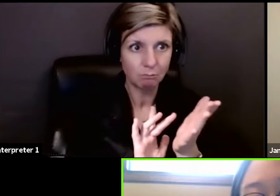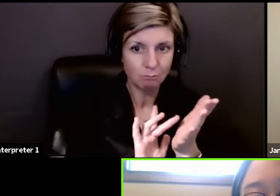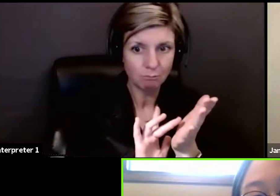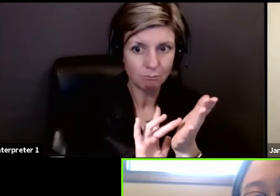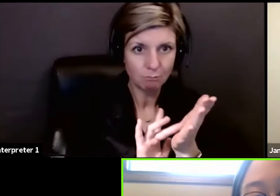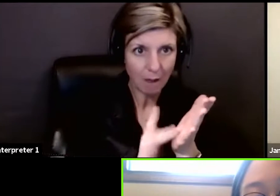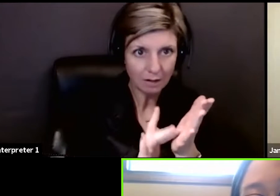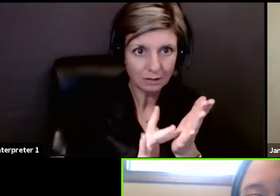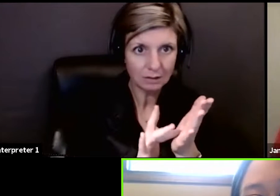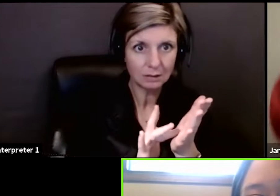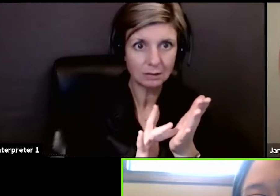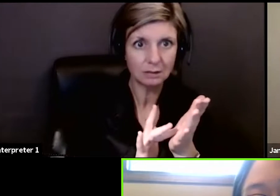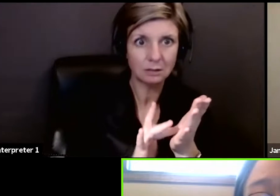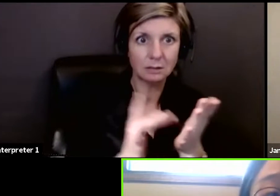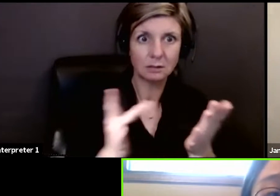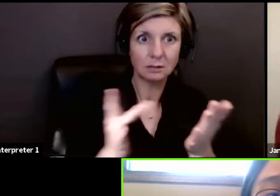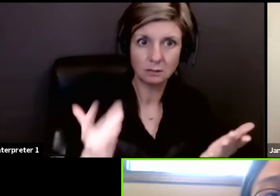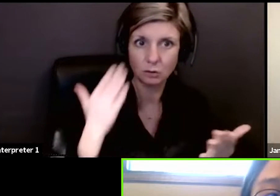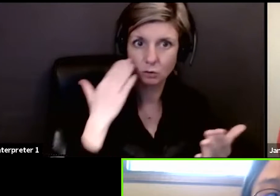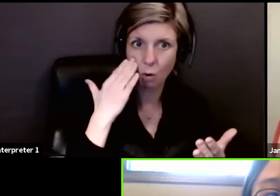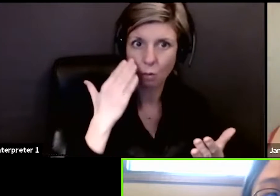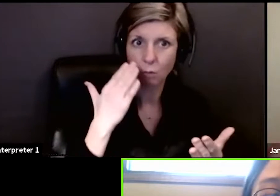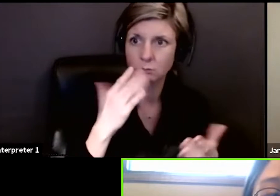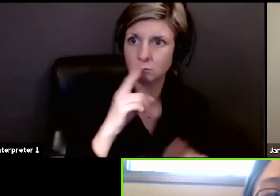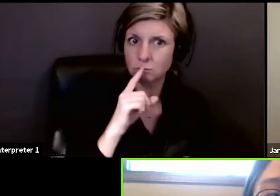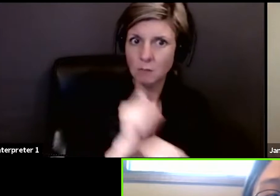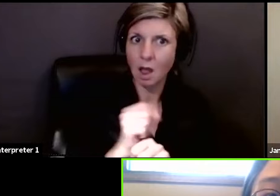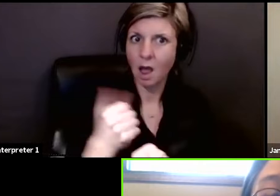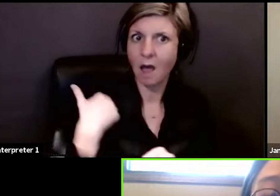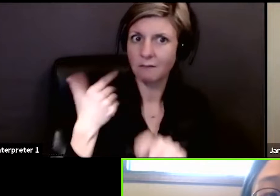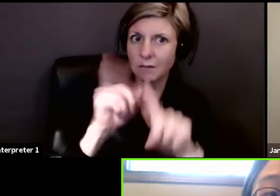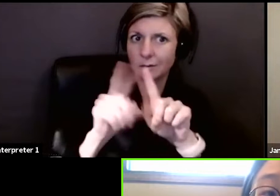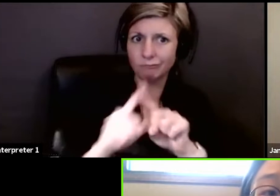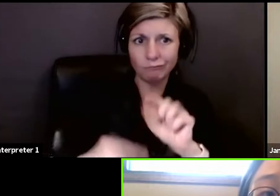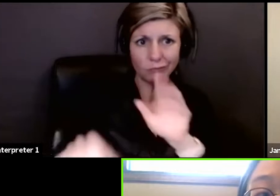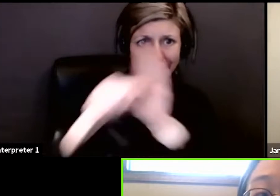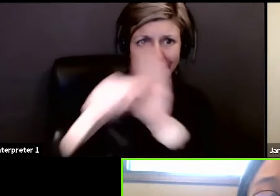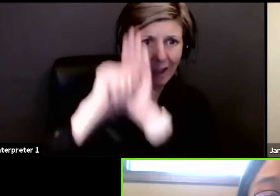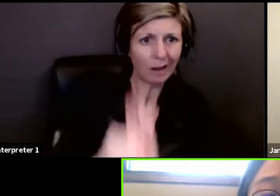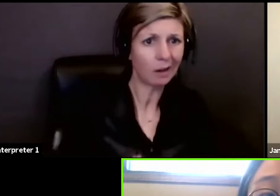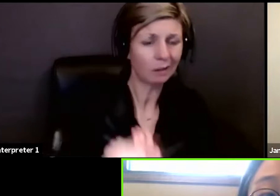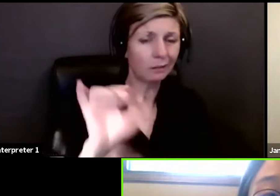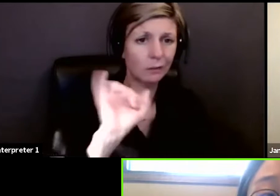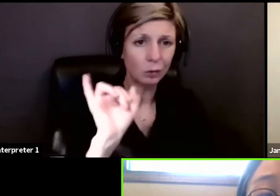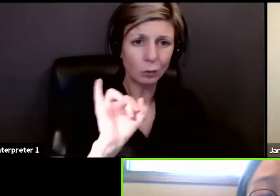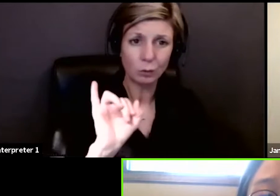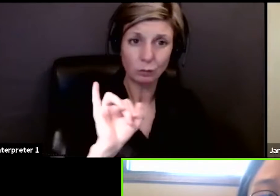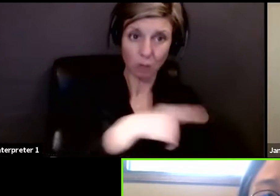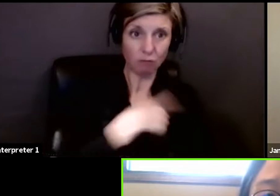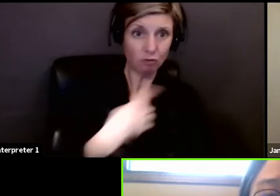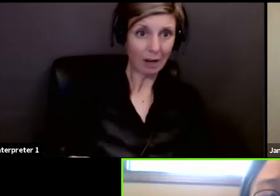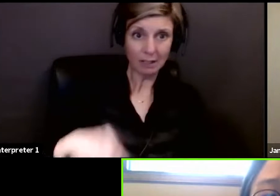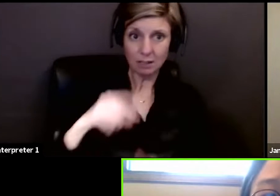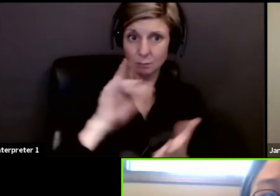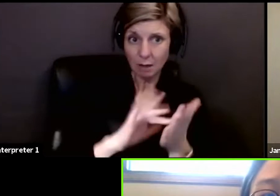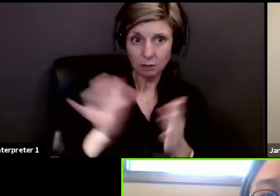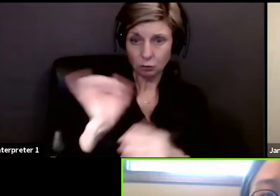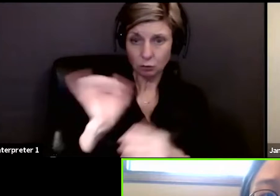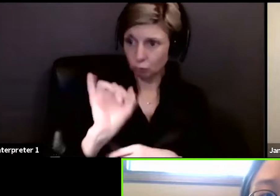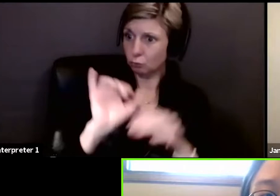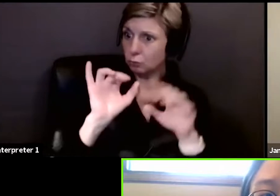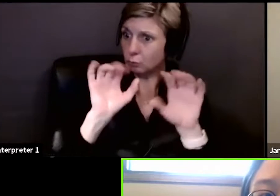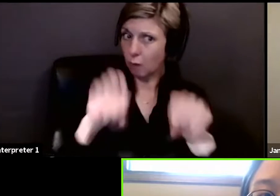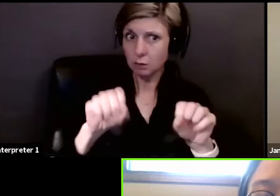understand that traditional Chinese medicine has its faults and its places where it's ignorant and places where it doesn't work, we